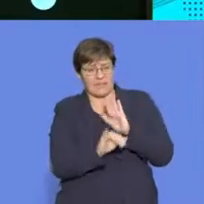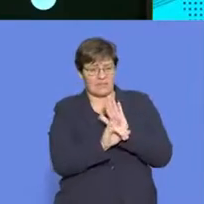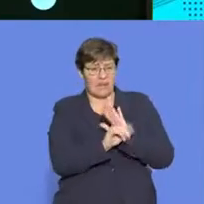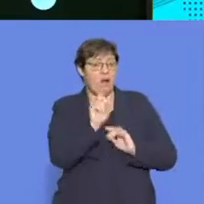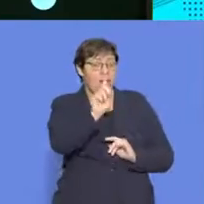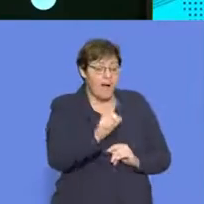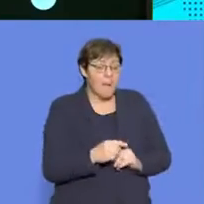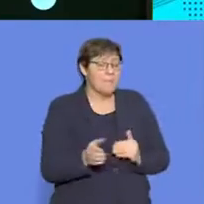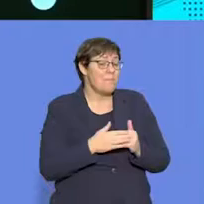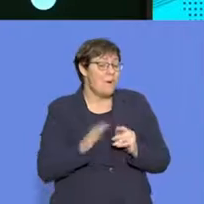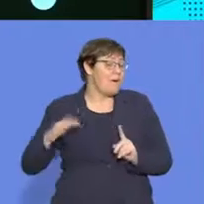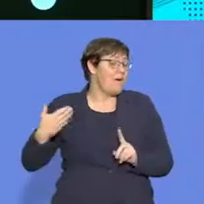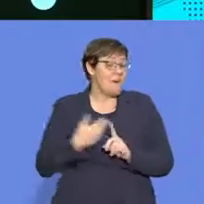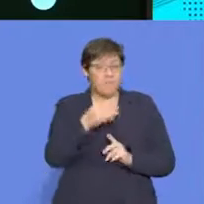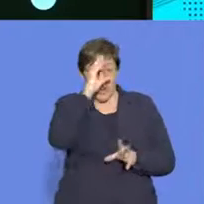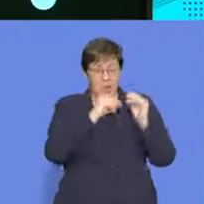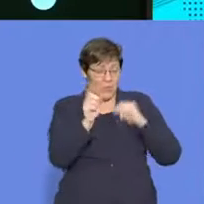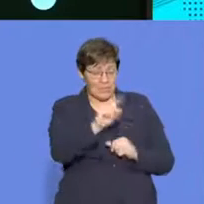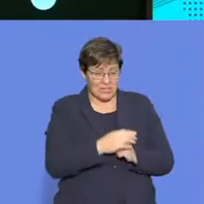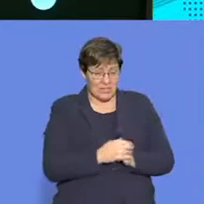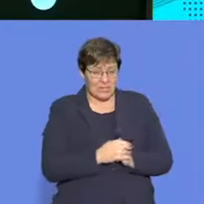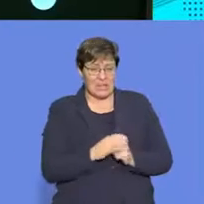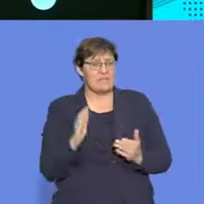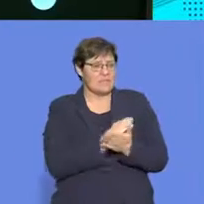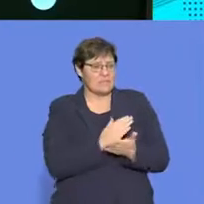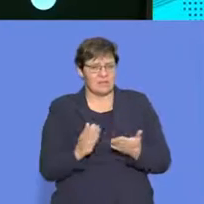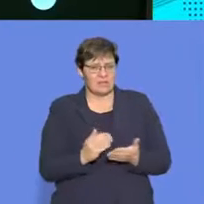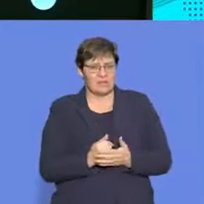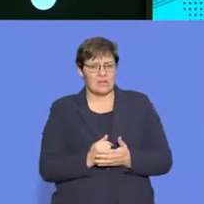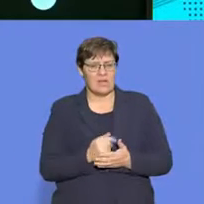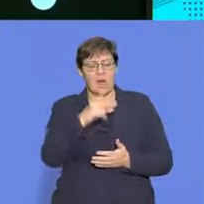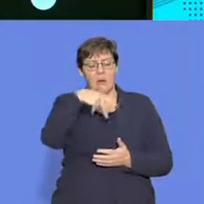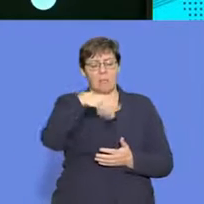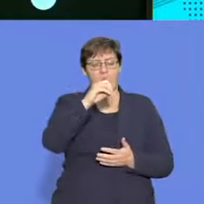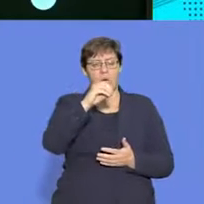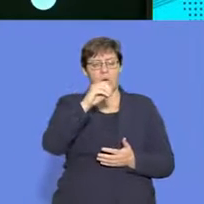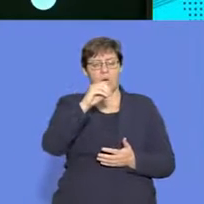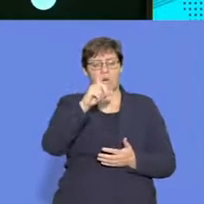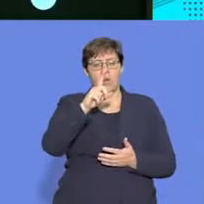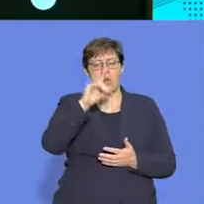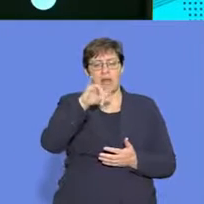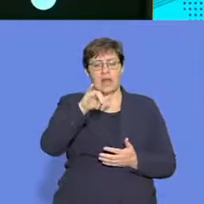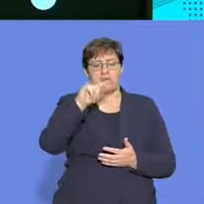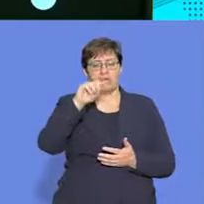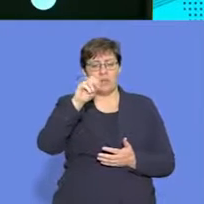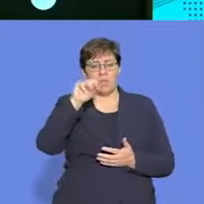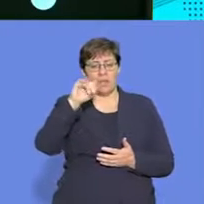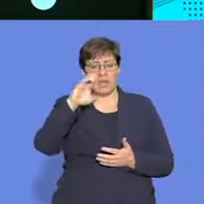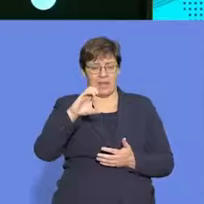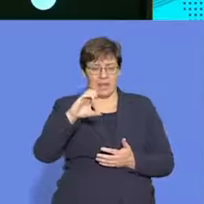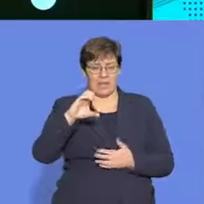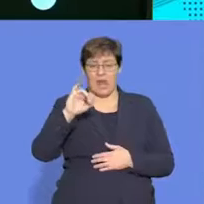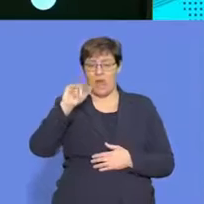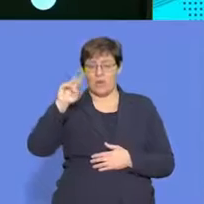from it. And you know what? There's one other thing that I've learned over time, is sometimes people forget the polyatomic ions. And